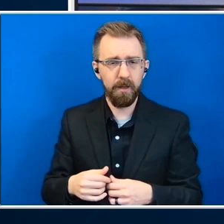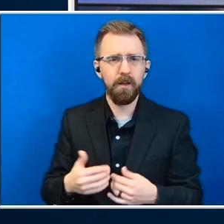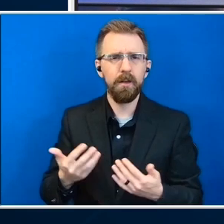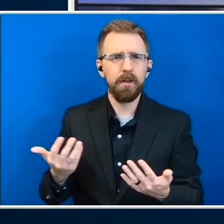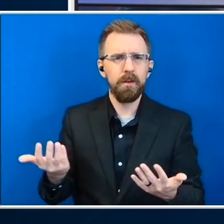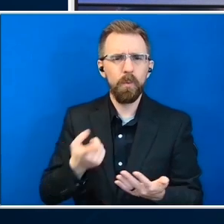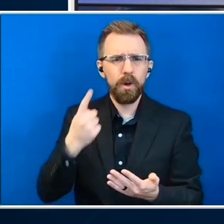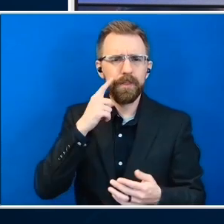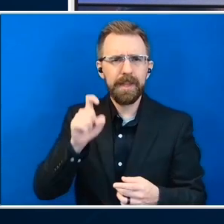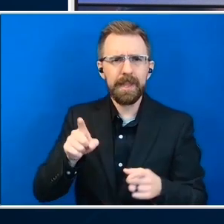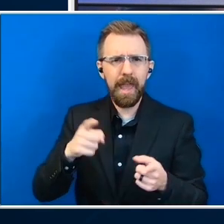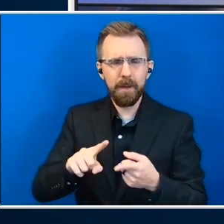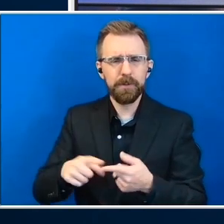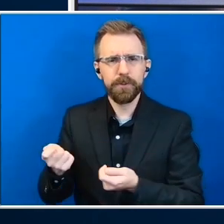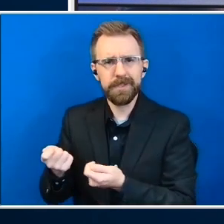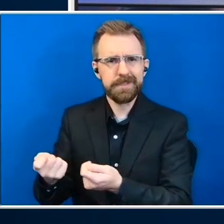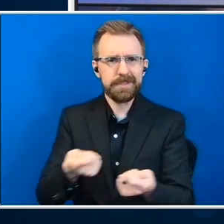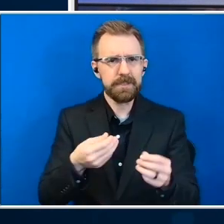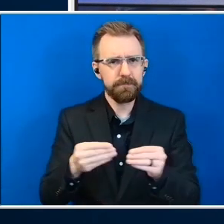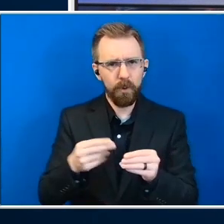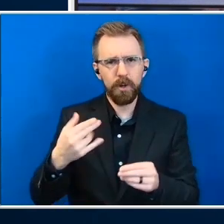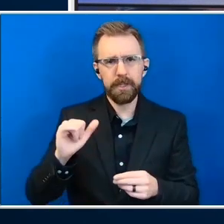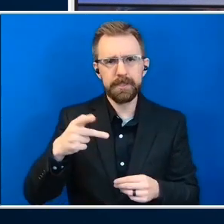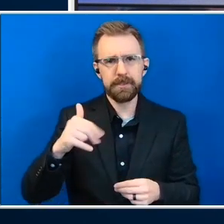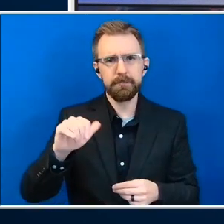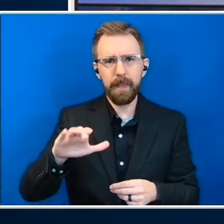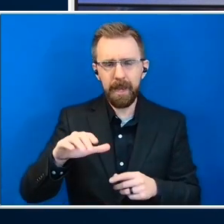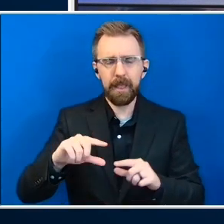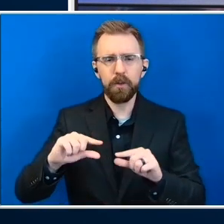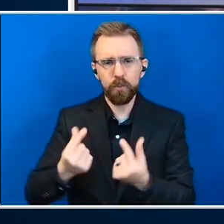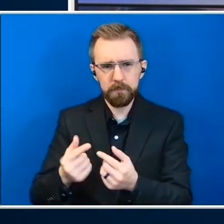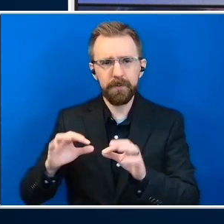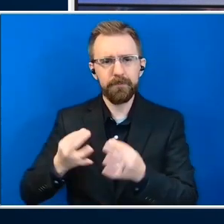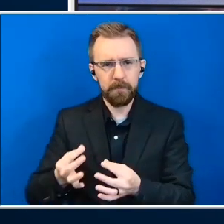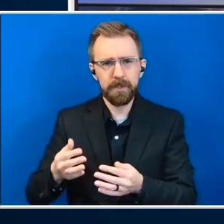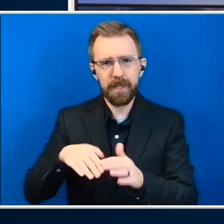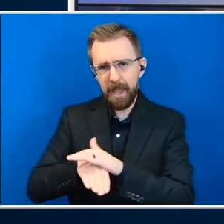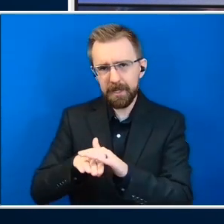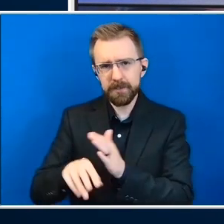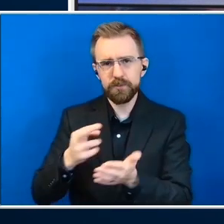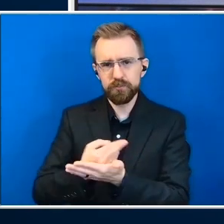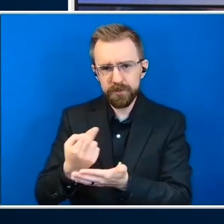more Hispanic families access to these resources and these support groups?